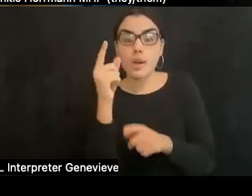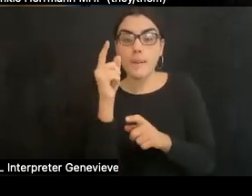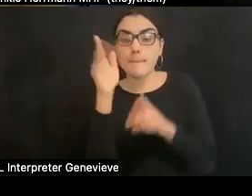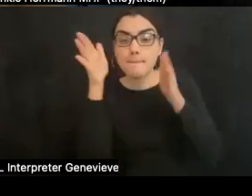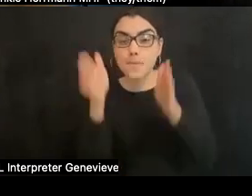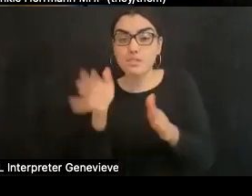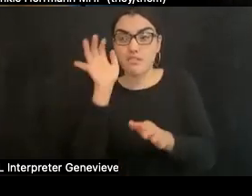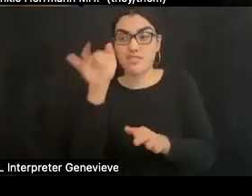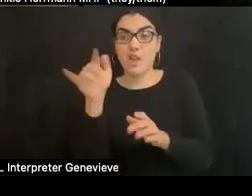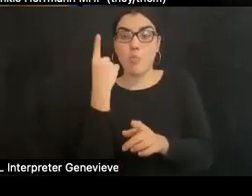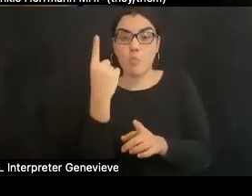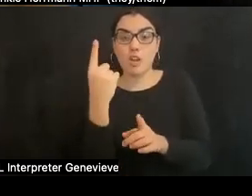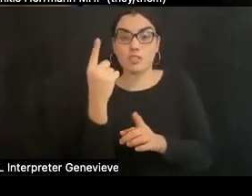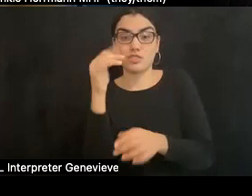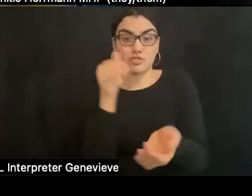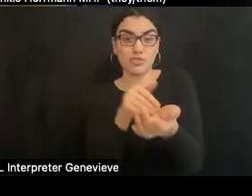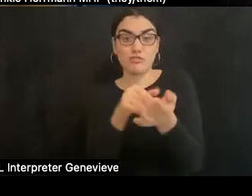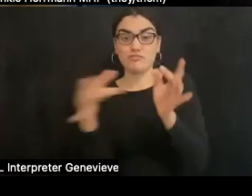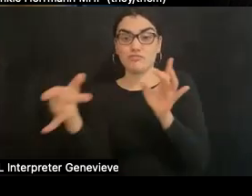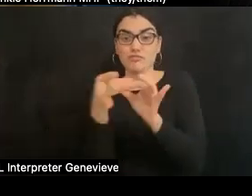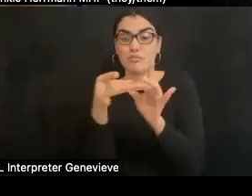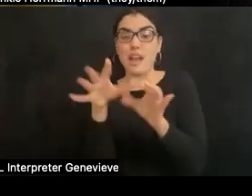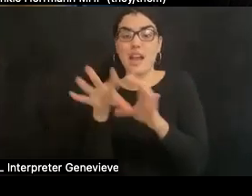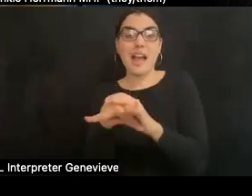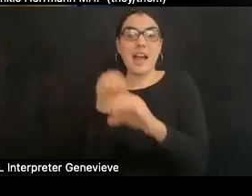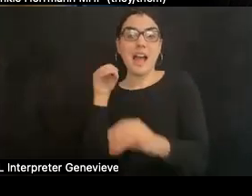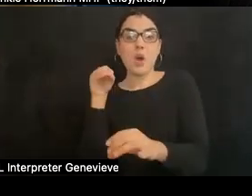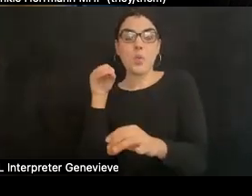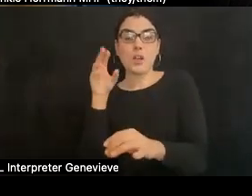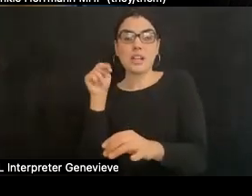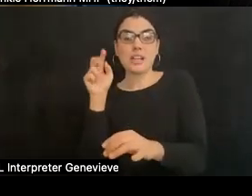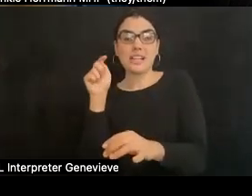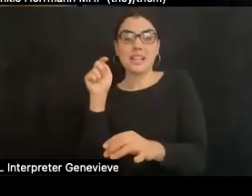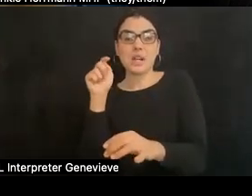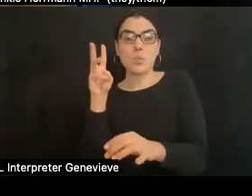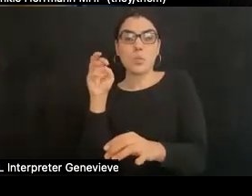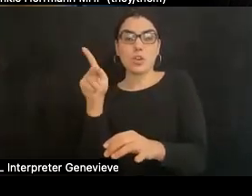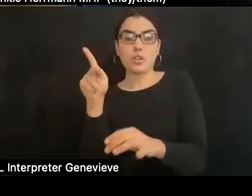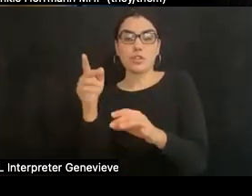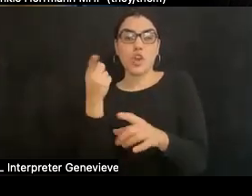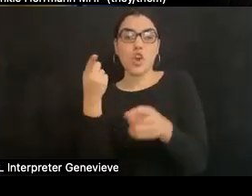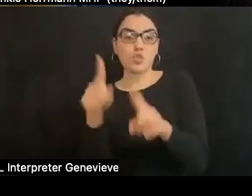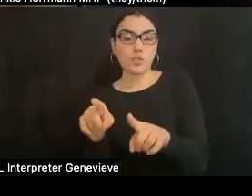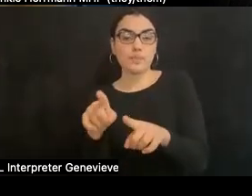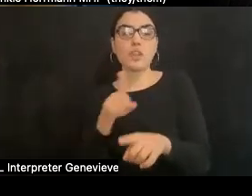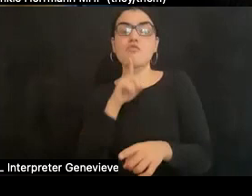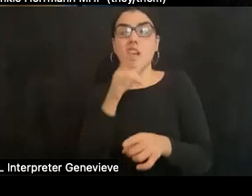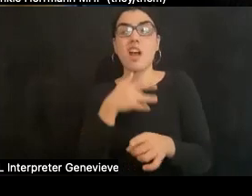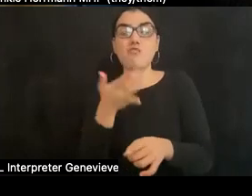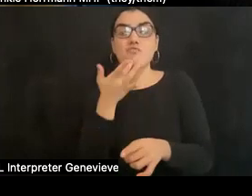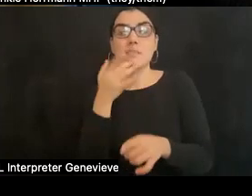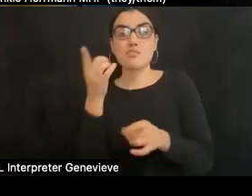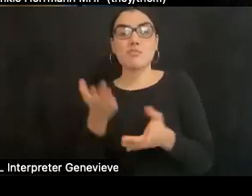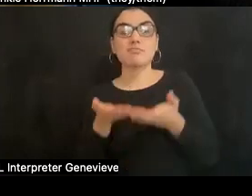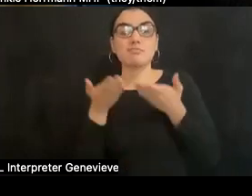practitioner, an out of network agreement. So that's something that I would recommend contacting an advocate and getting